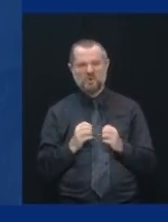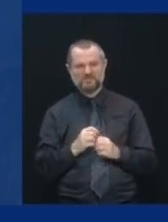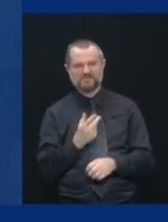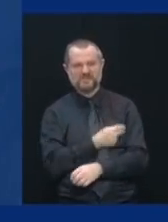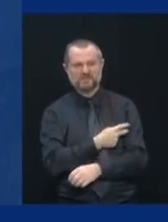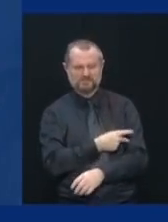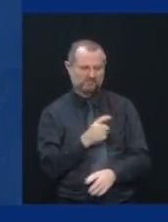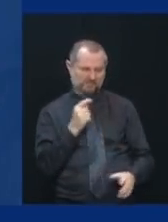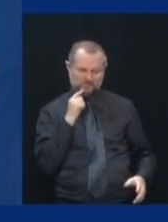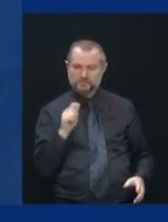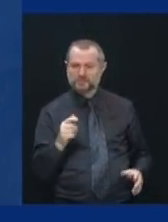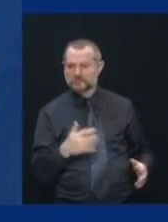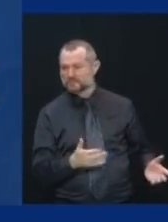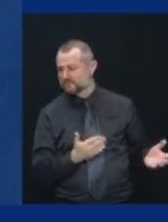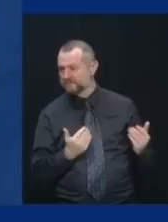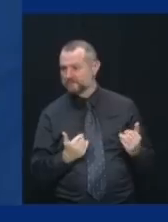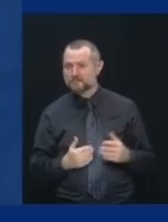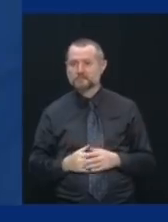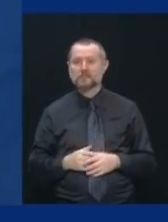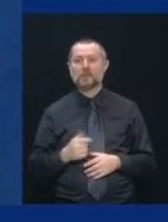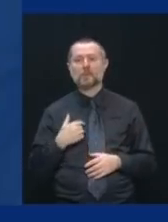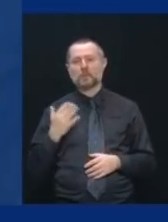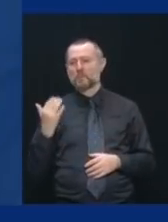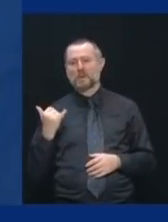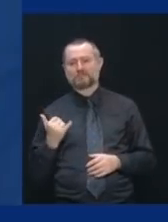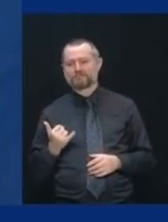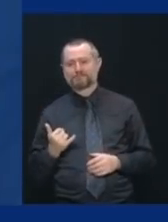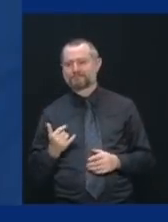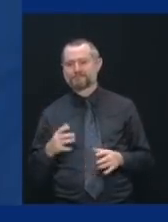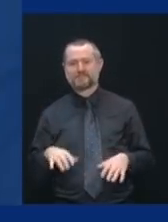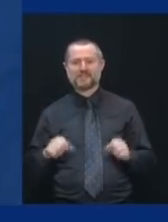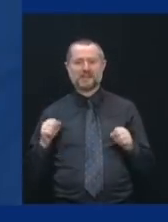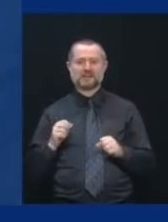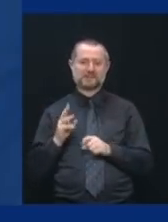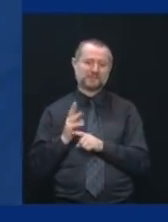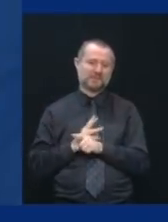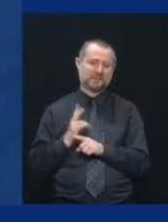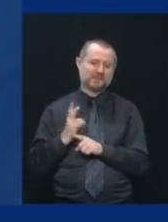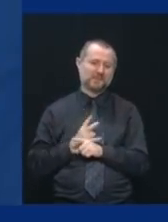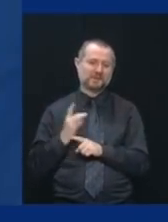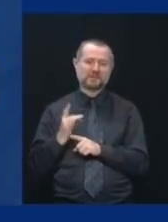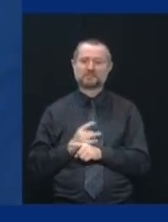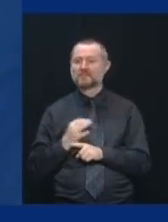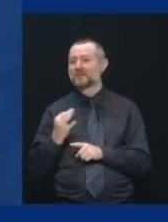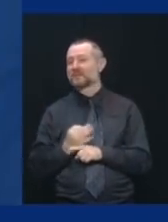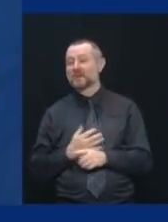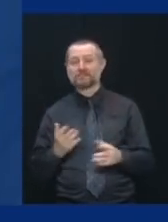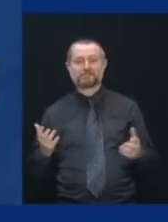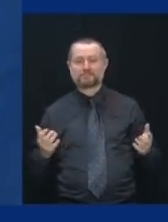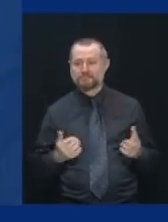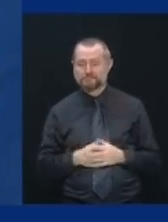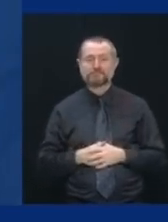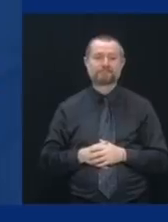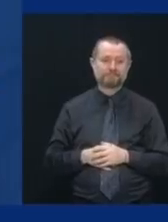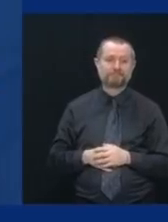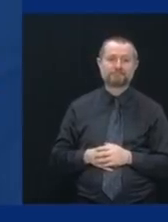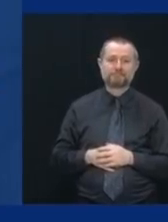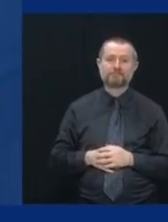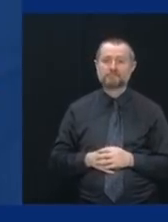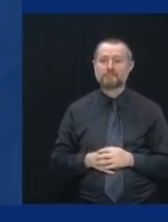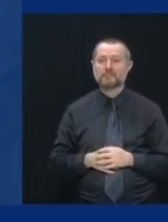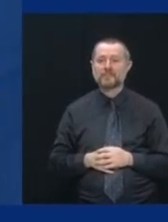have months and months just to get to the people who are now eligible,